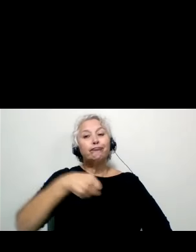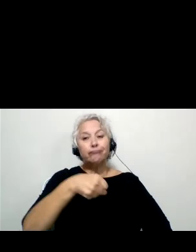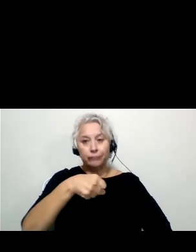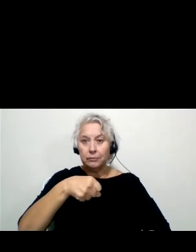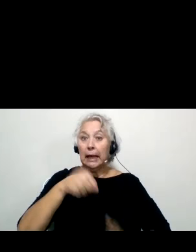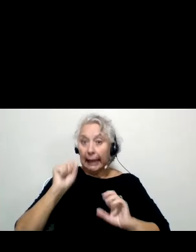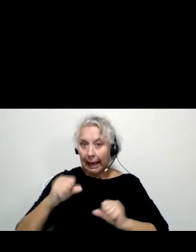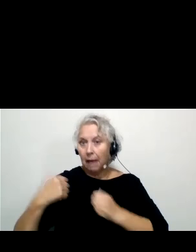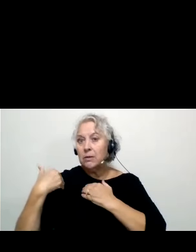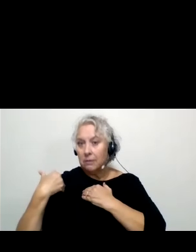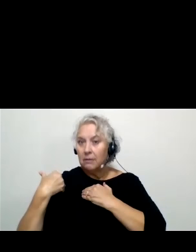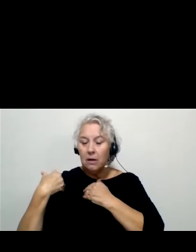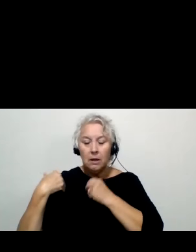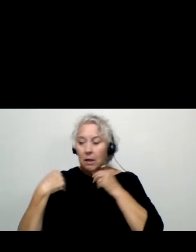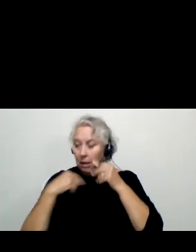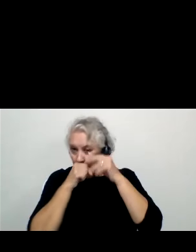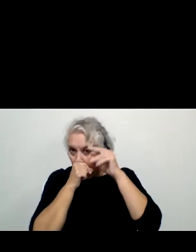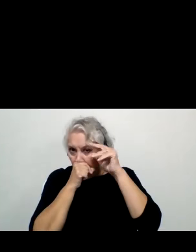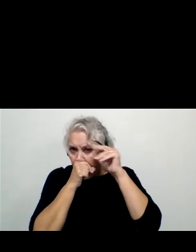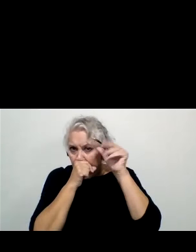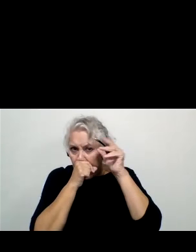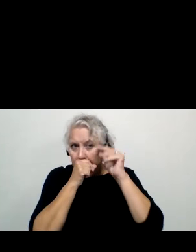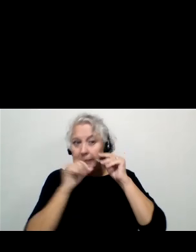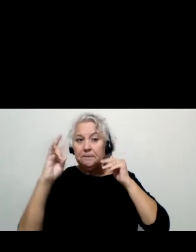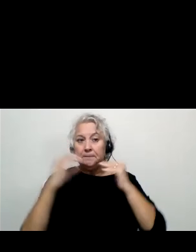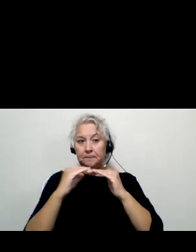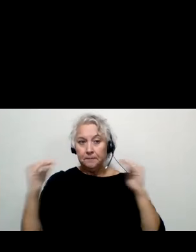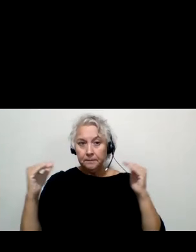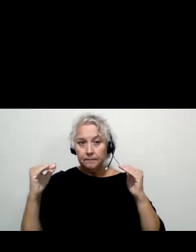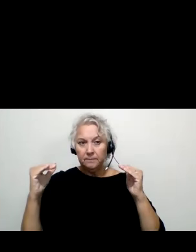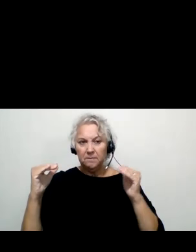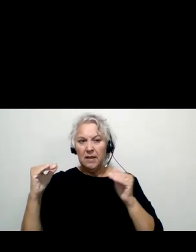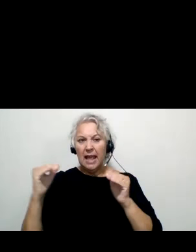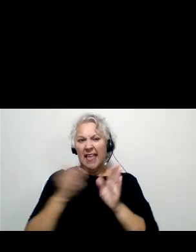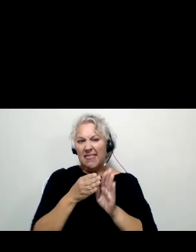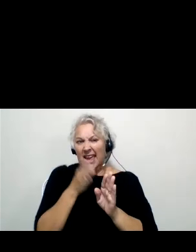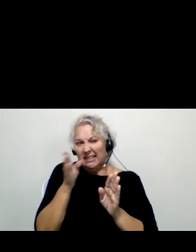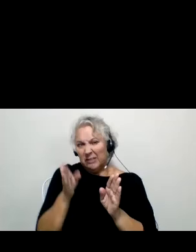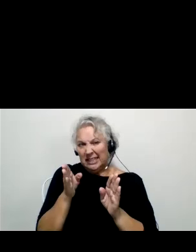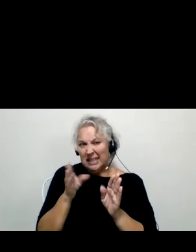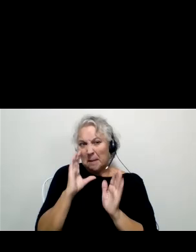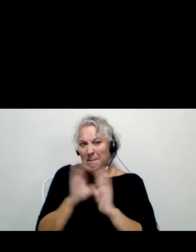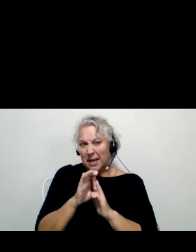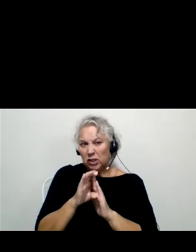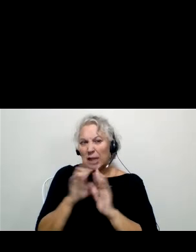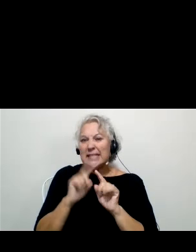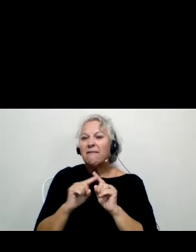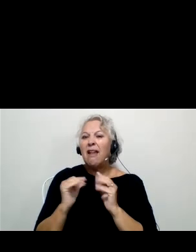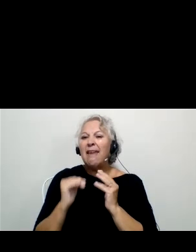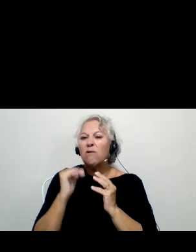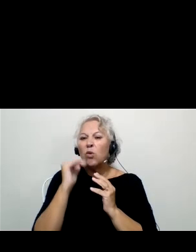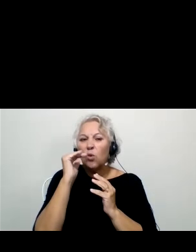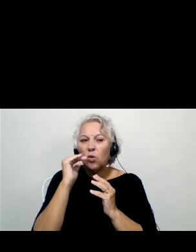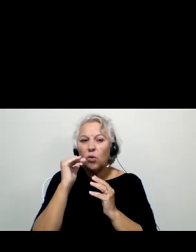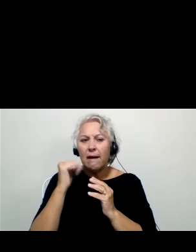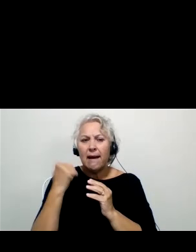be responsible for carrying it. 7-level, and off to the side of the actual device are the different levels.